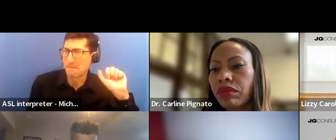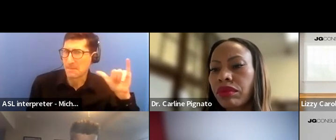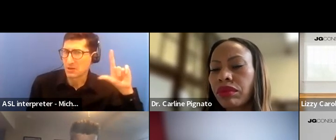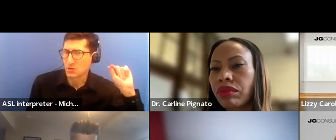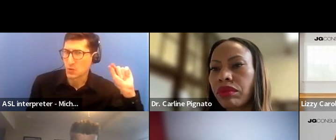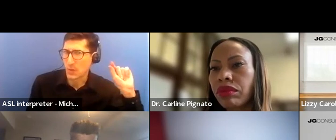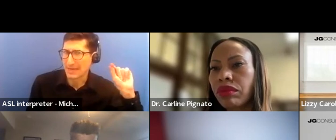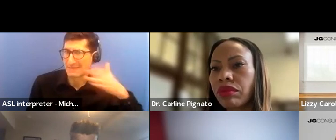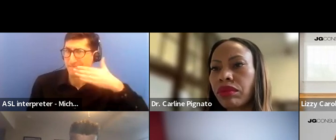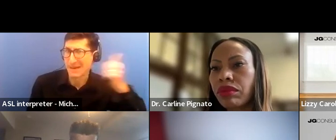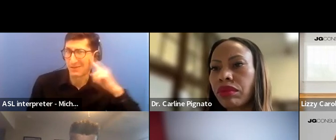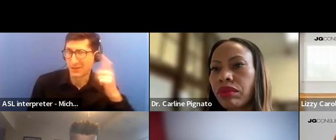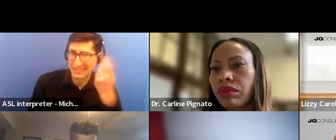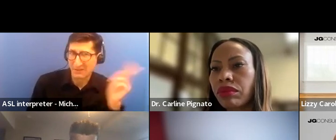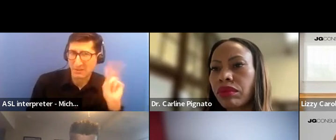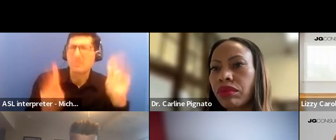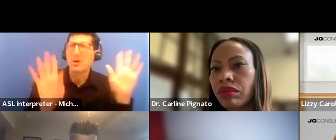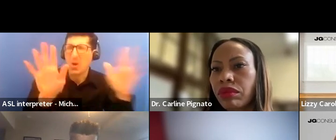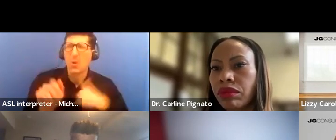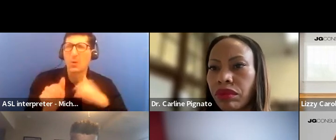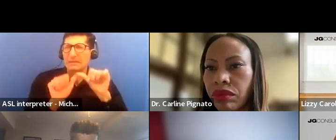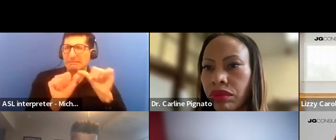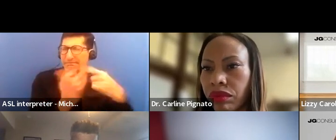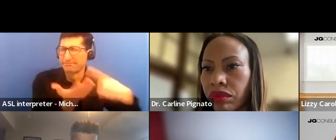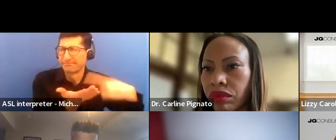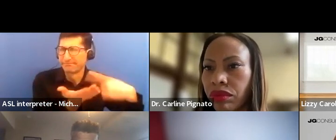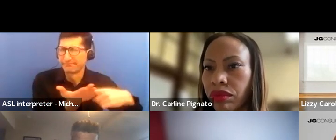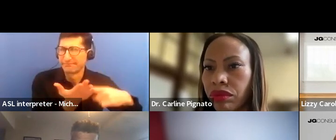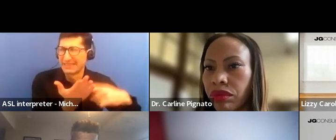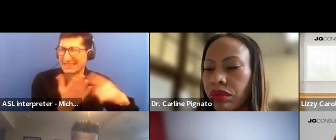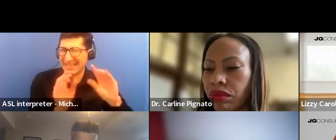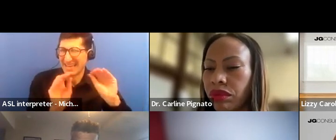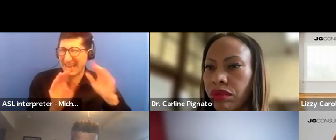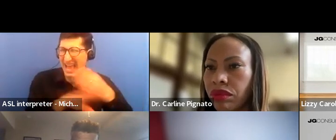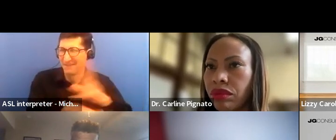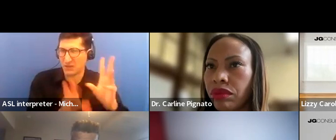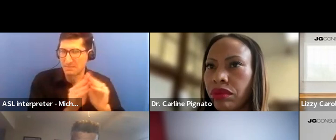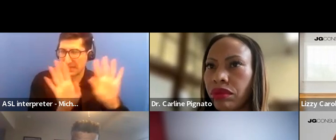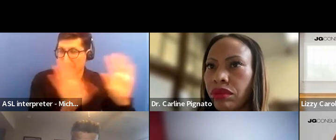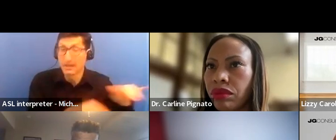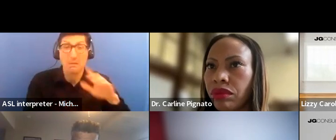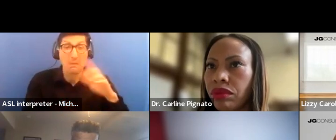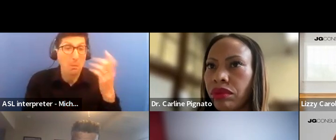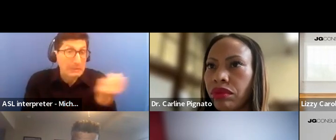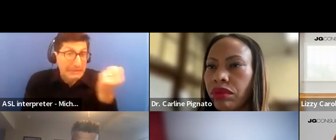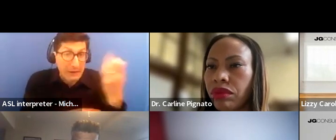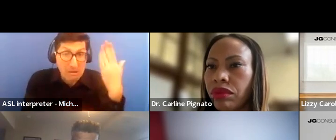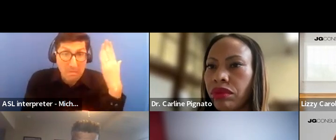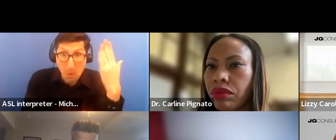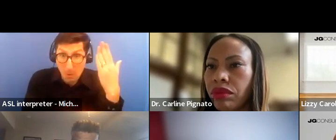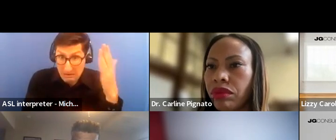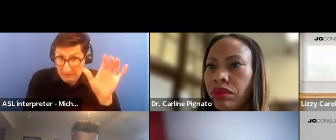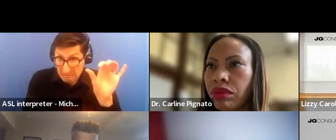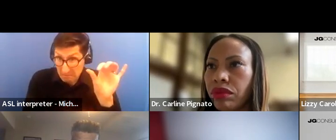general parameters of either Thursday or Friday. Is Saturday ever a problem for folks, Saturday mornings?